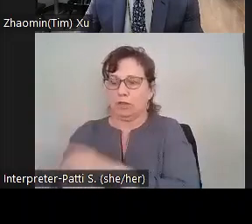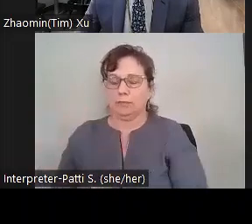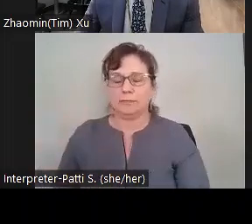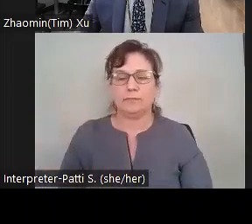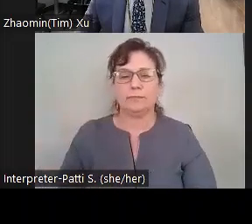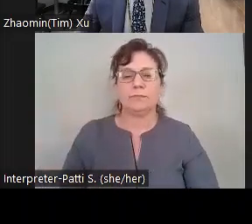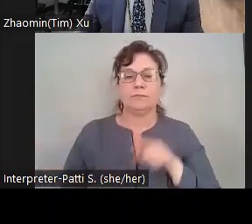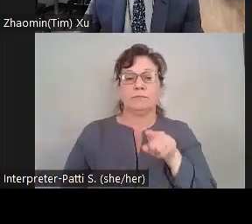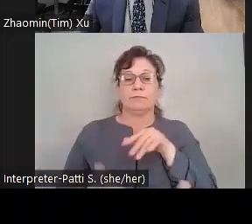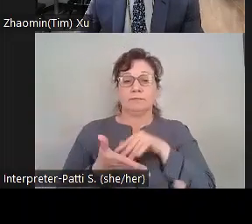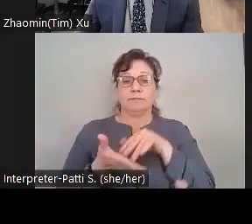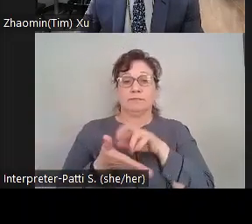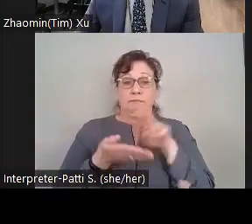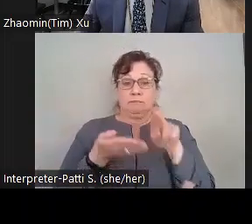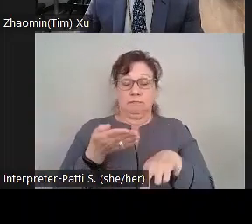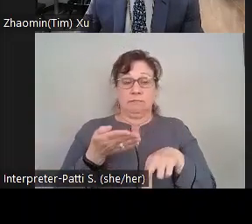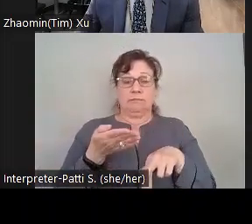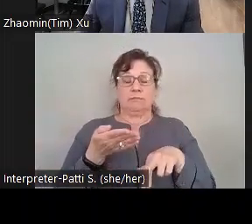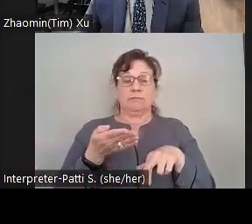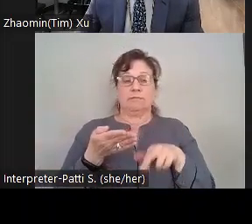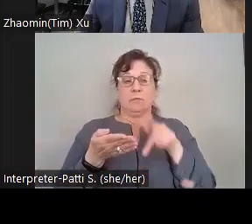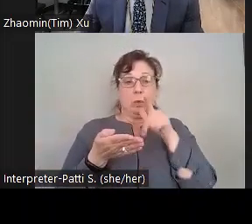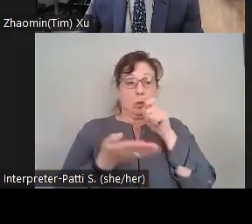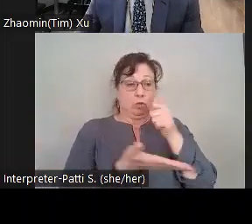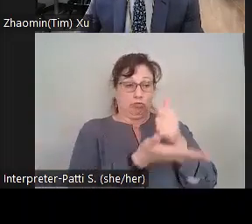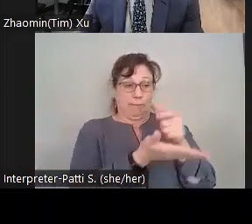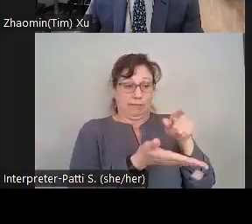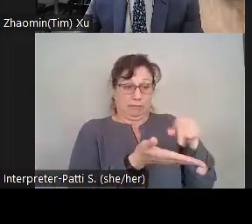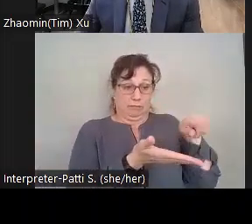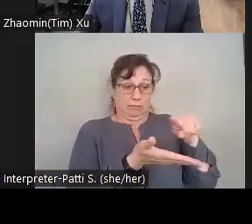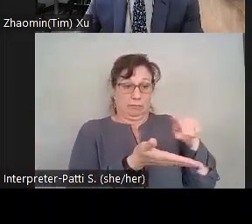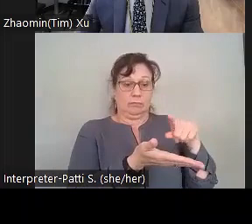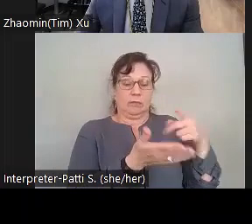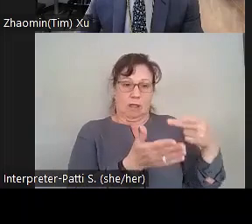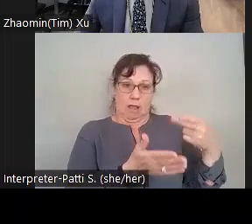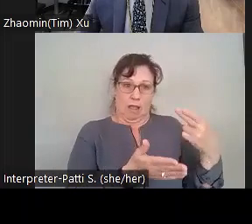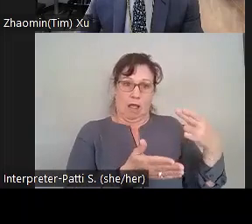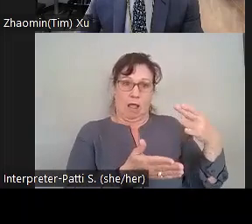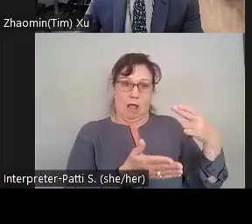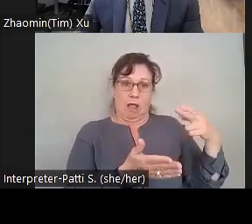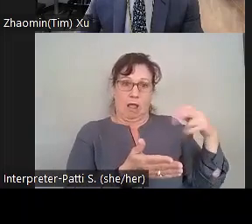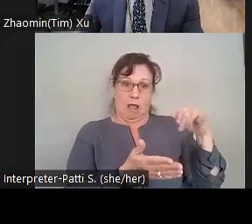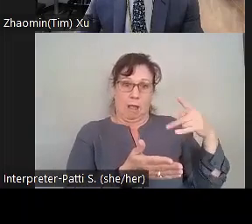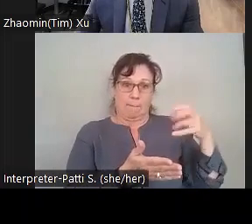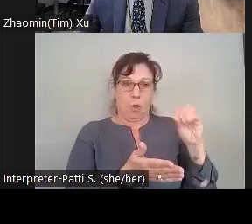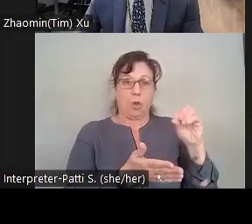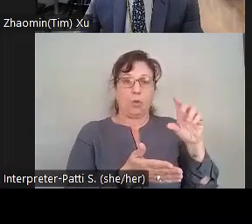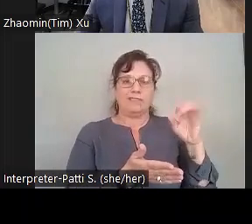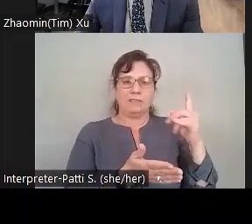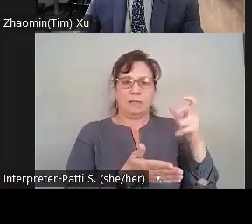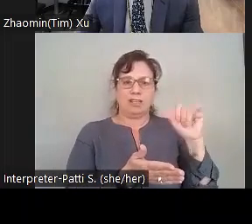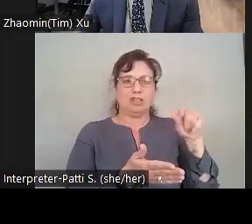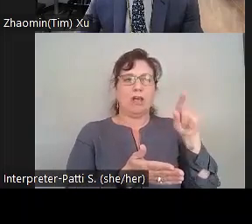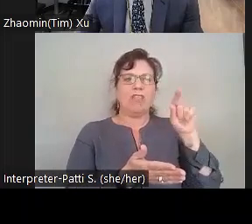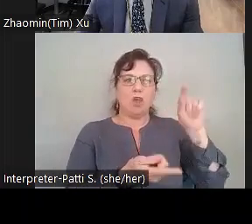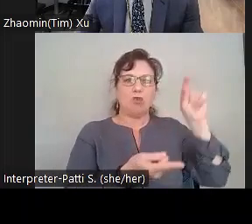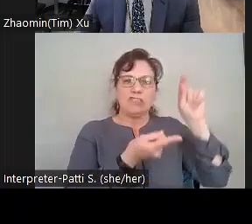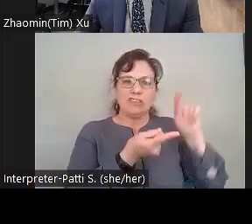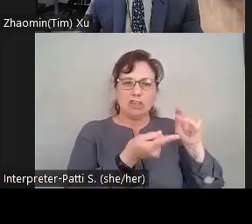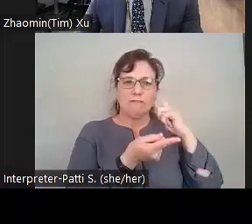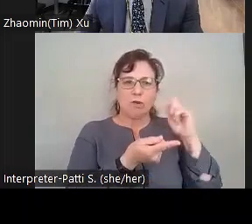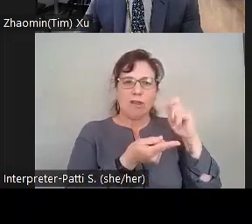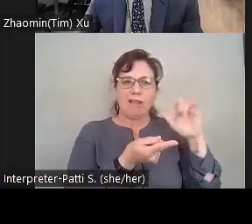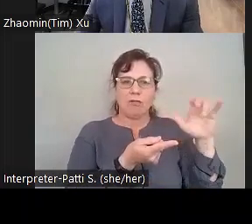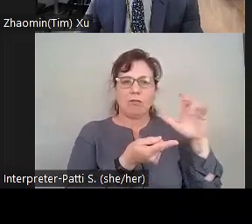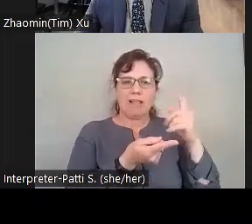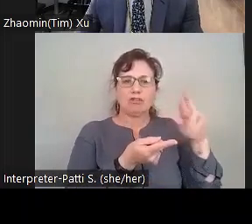study was patients who were treated for their high-grade dysplasia had a 57% reduction in the risk of anal cancer